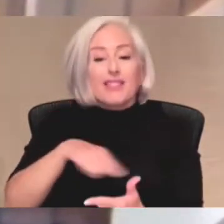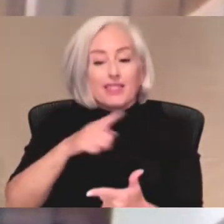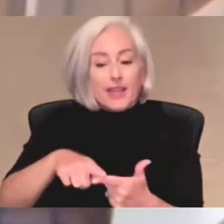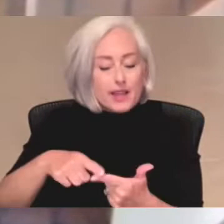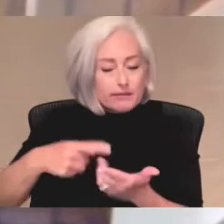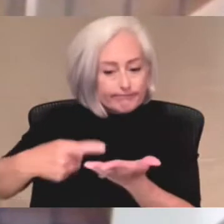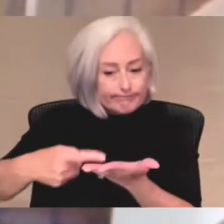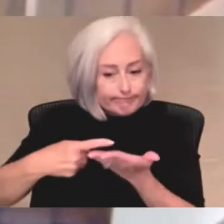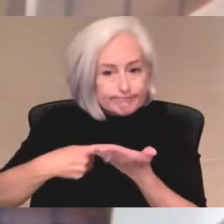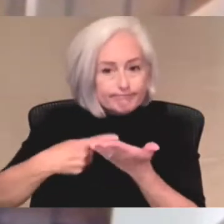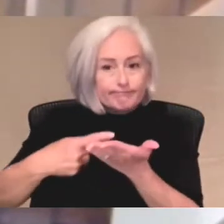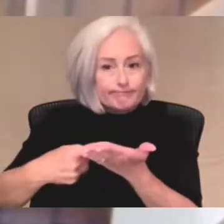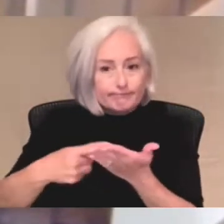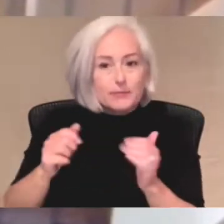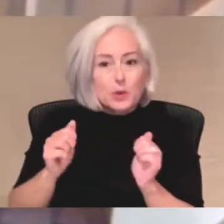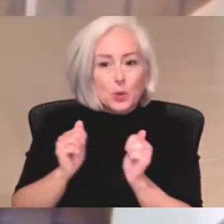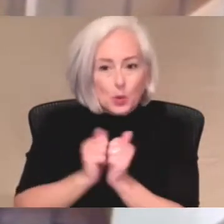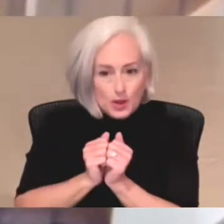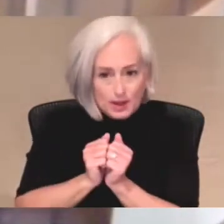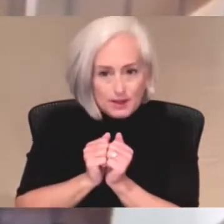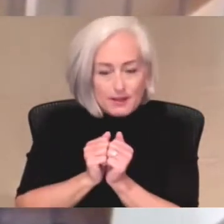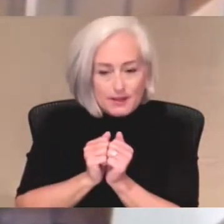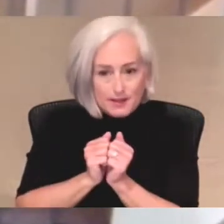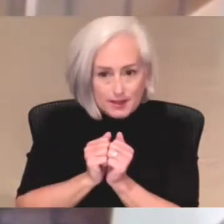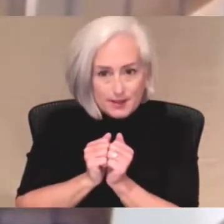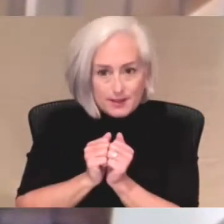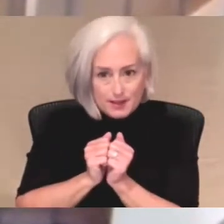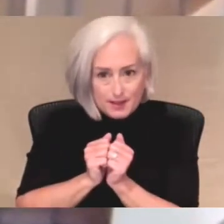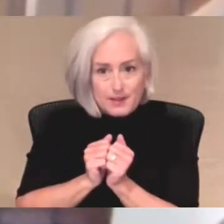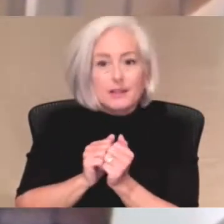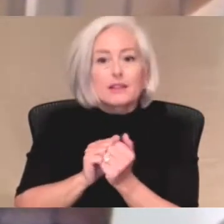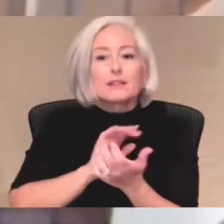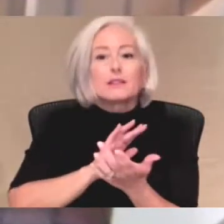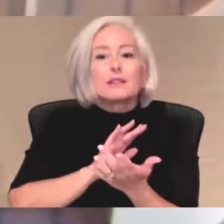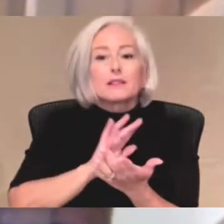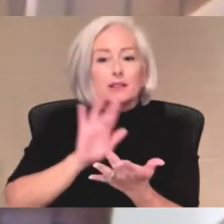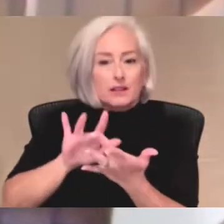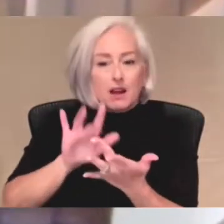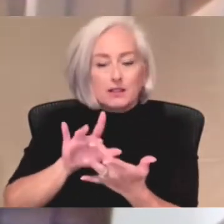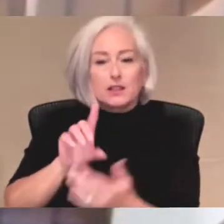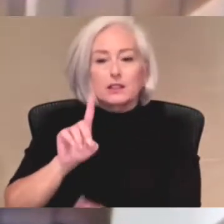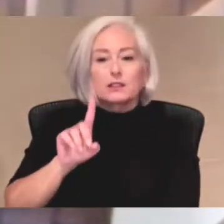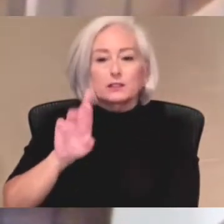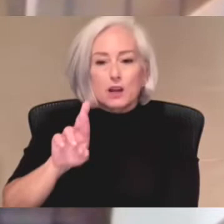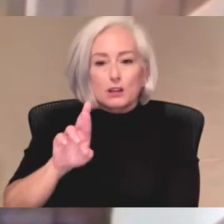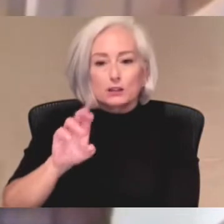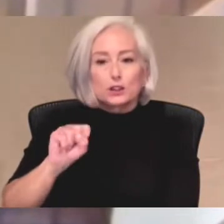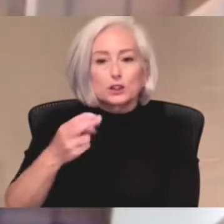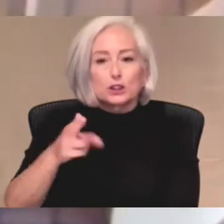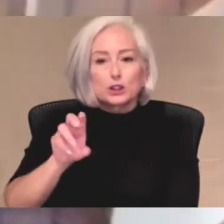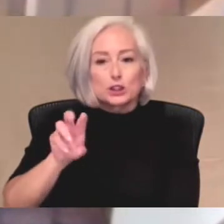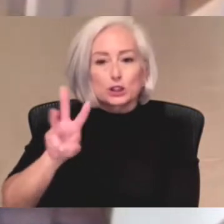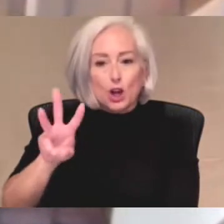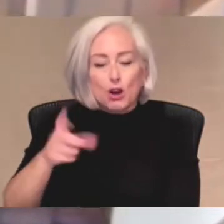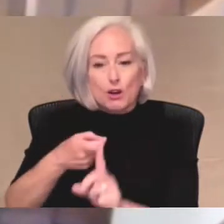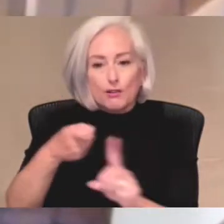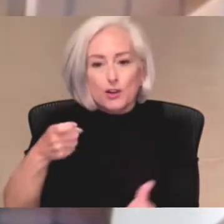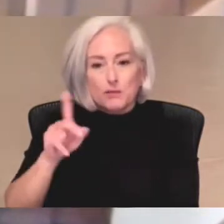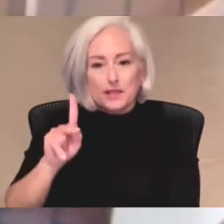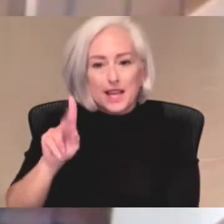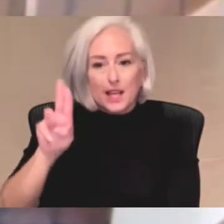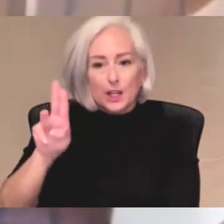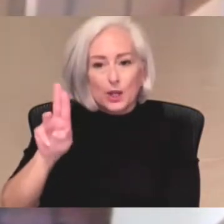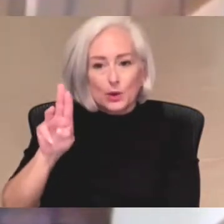to get in contact with Dr. Shaw, who was at KU Med, neurosurgeon,